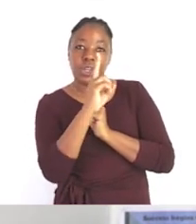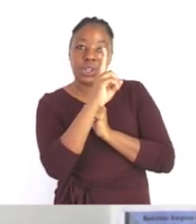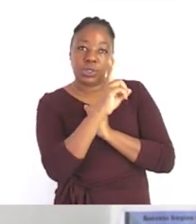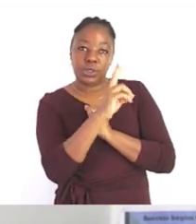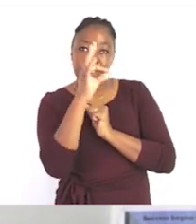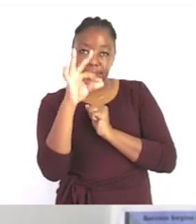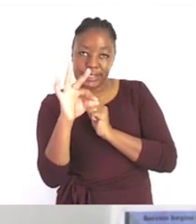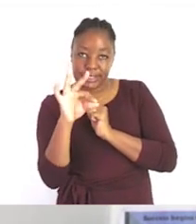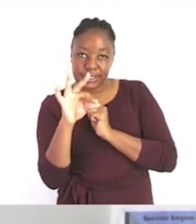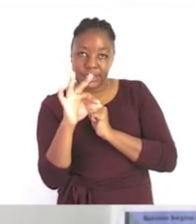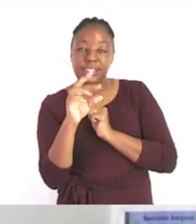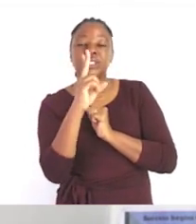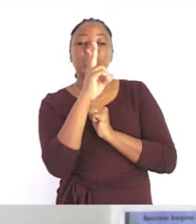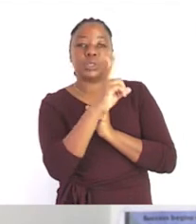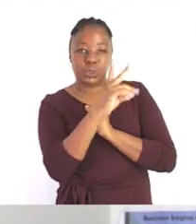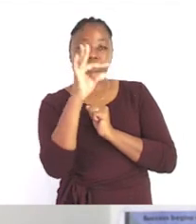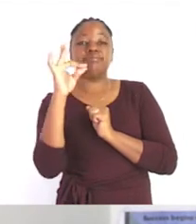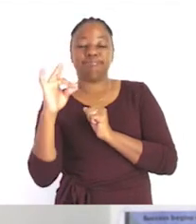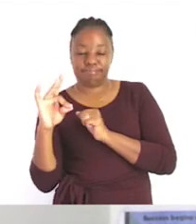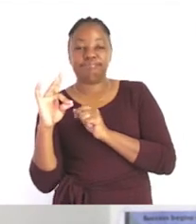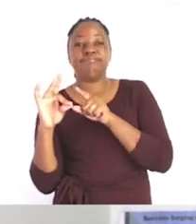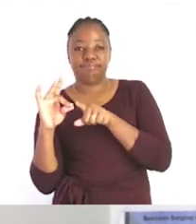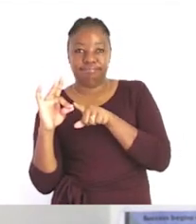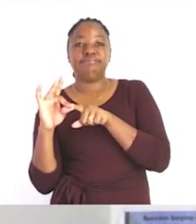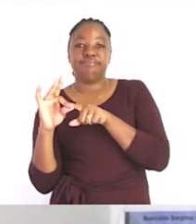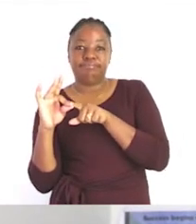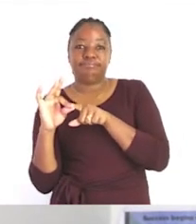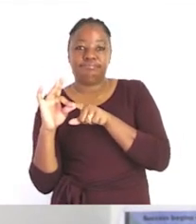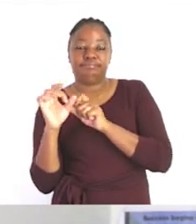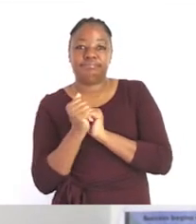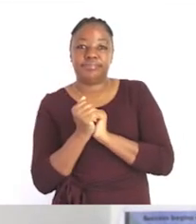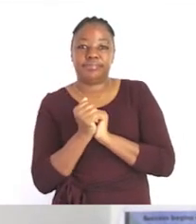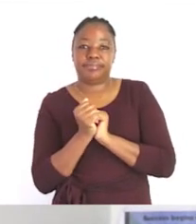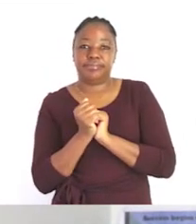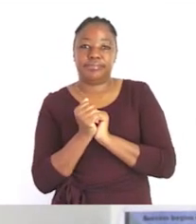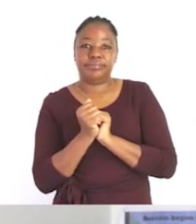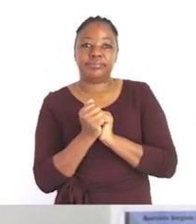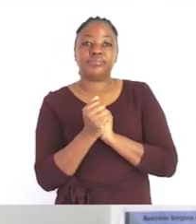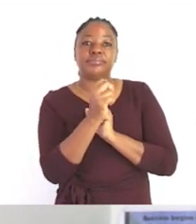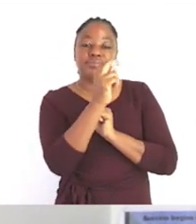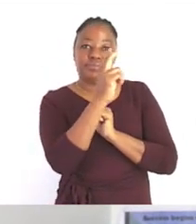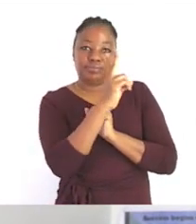29, 28. Let us continue from 28.